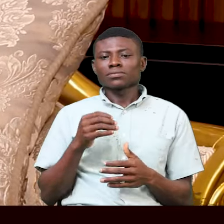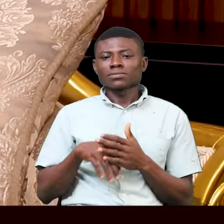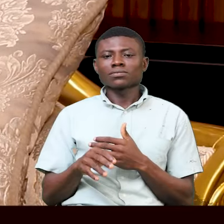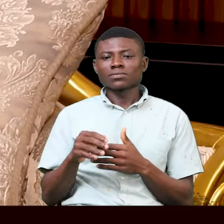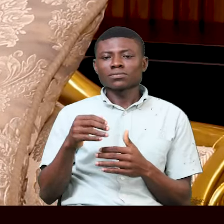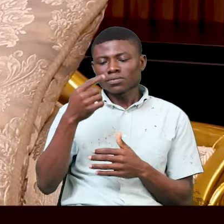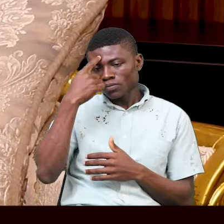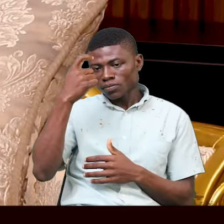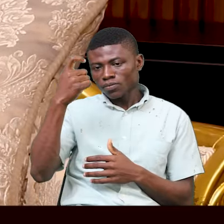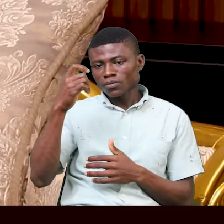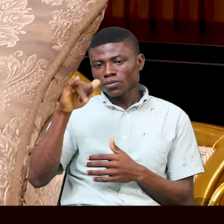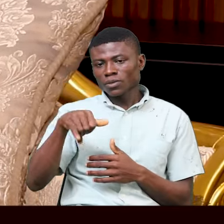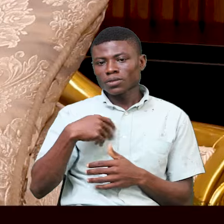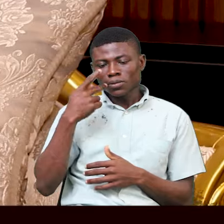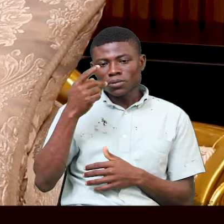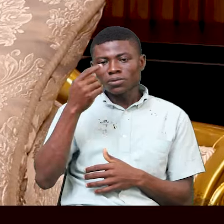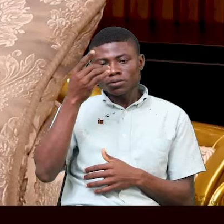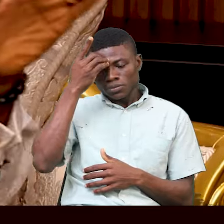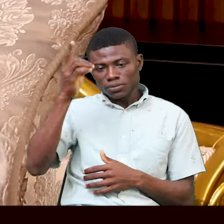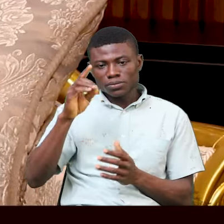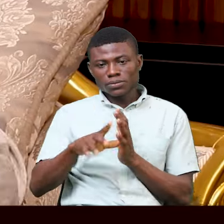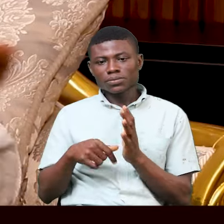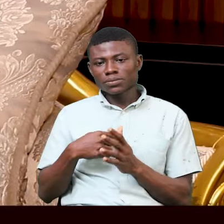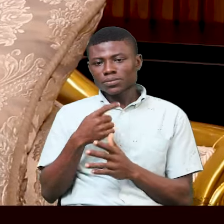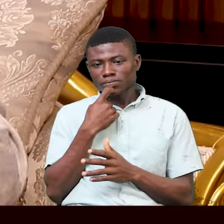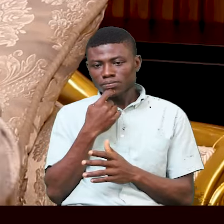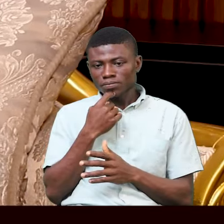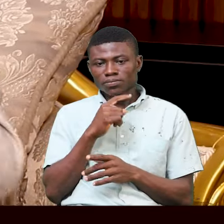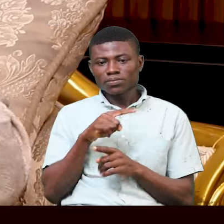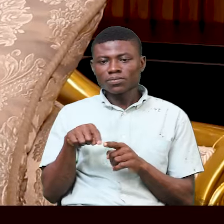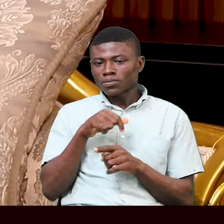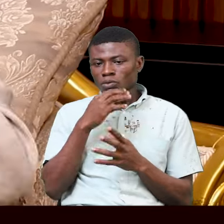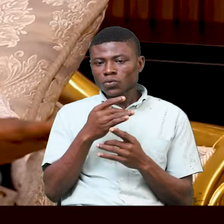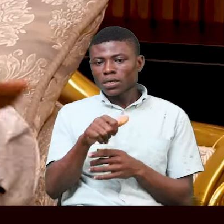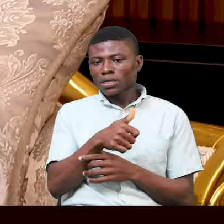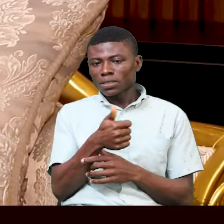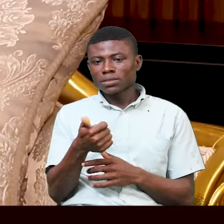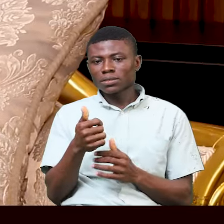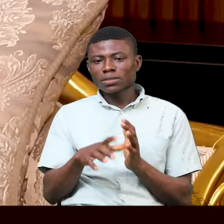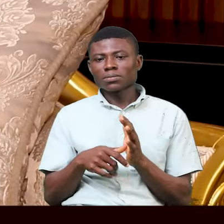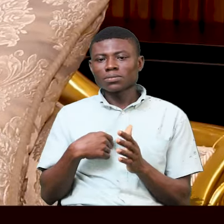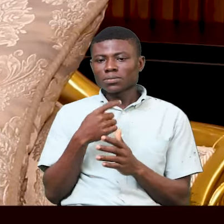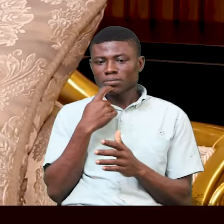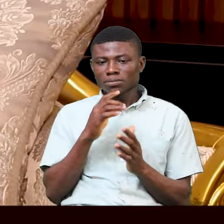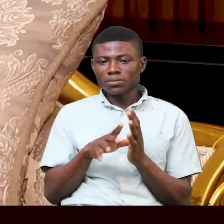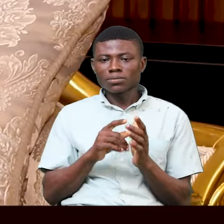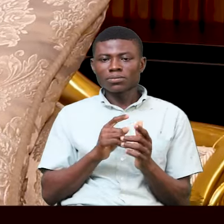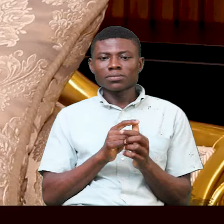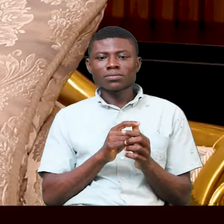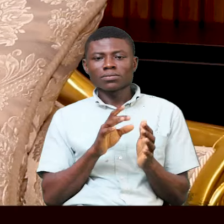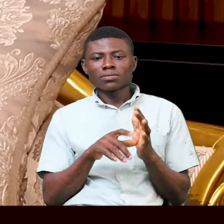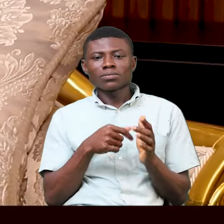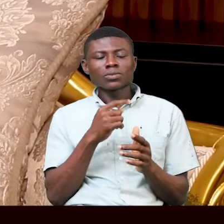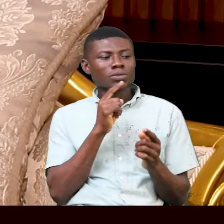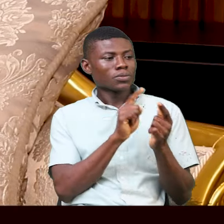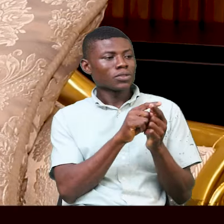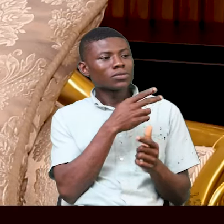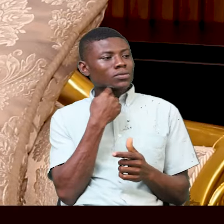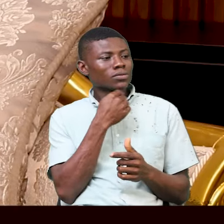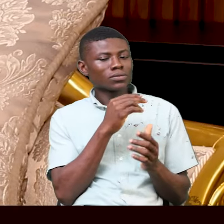the dream. To be sorry, you know, I did not wait for any other thing. Straight. And I'm going home,